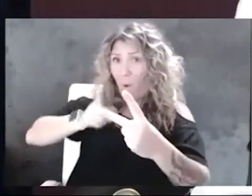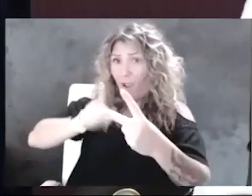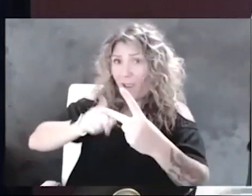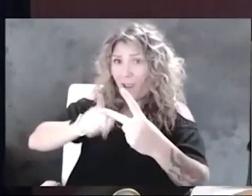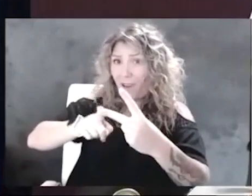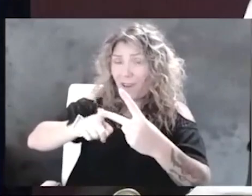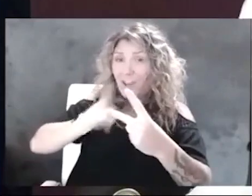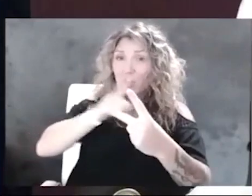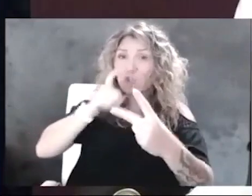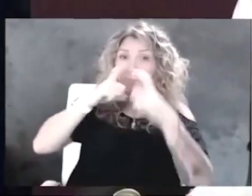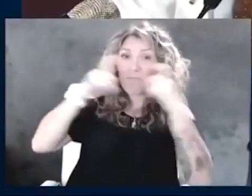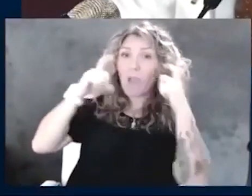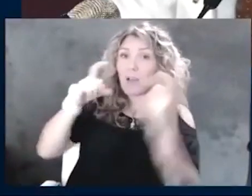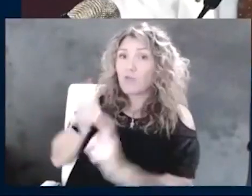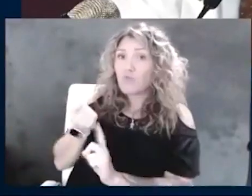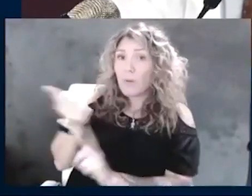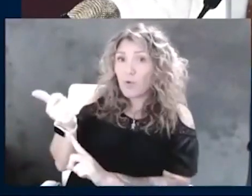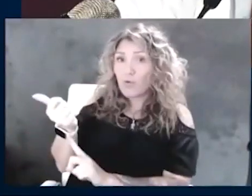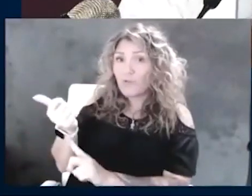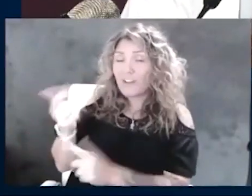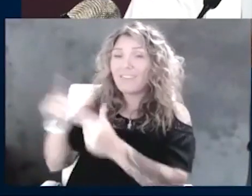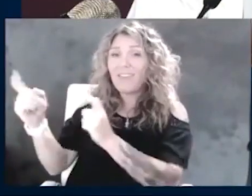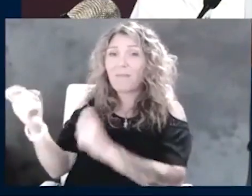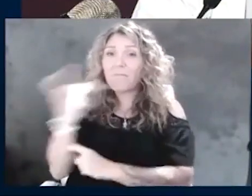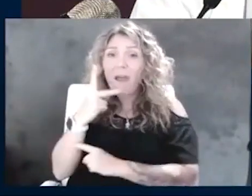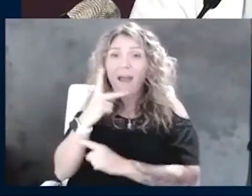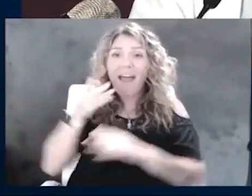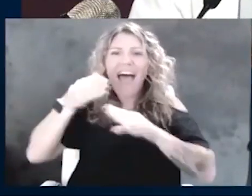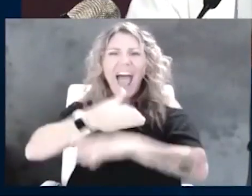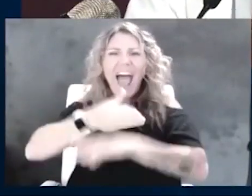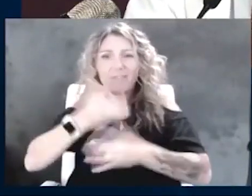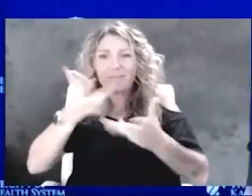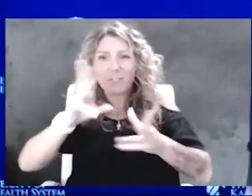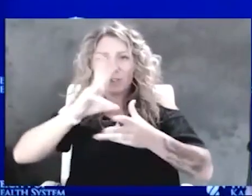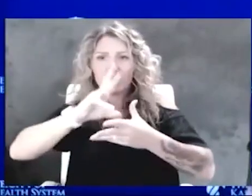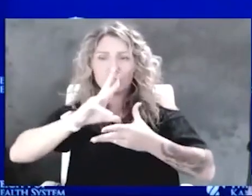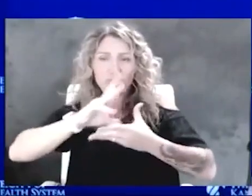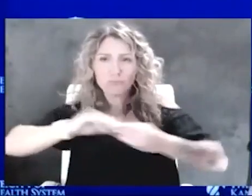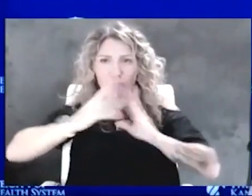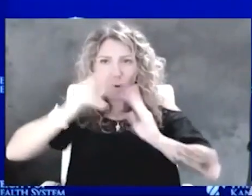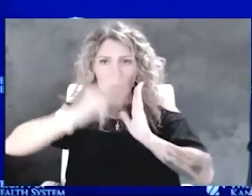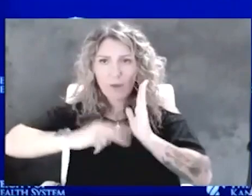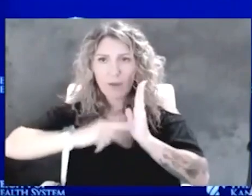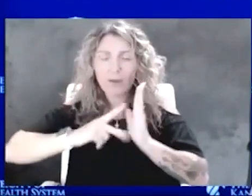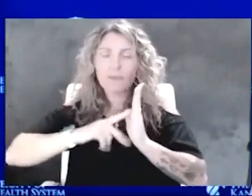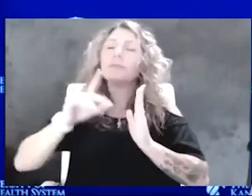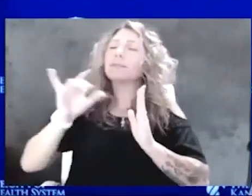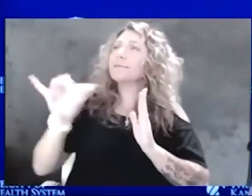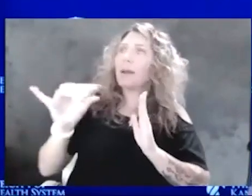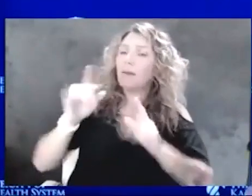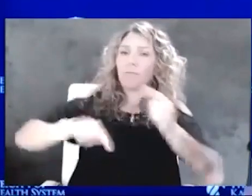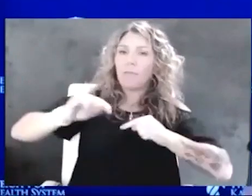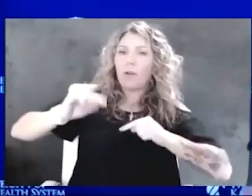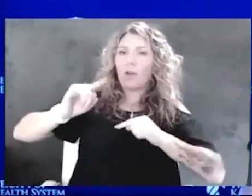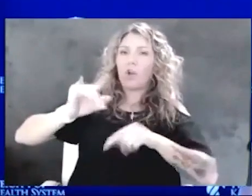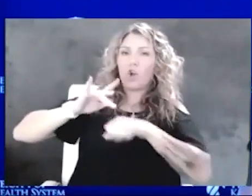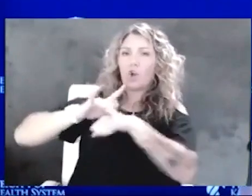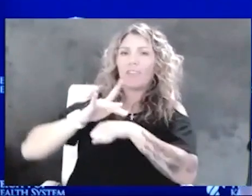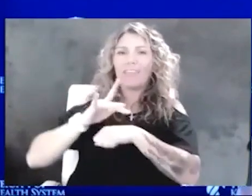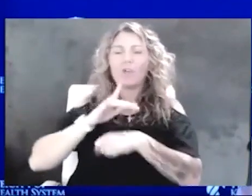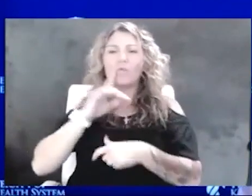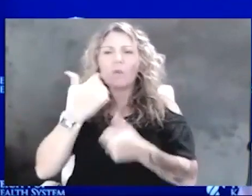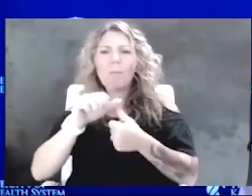Hawk. Yeah, I think it goes back to early on in the pandemic when we were talking about the hairdressers, 2 of them that